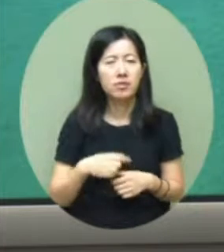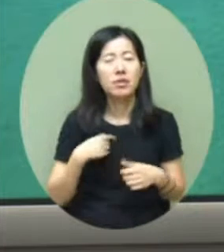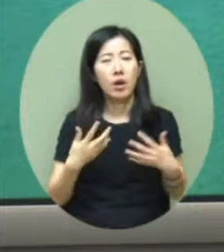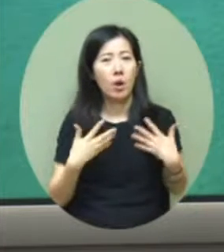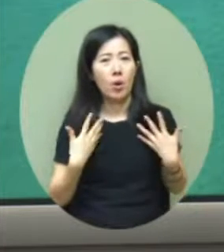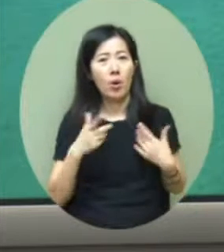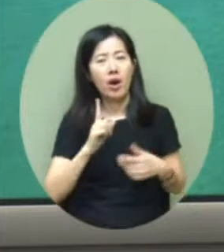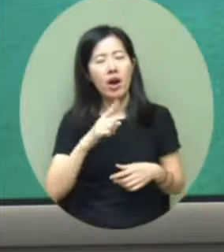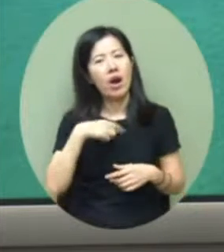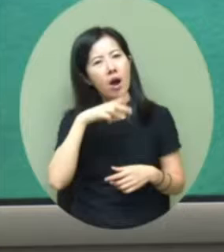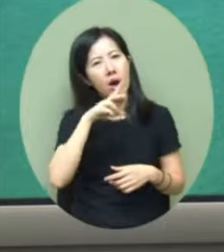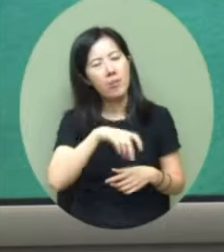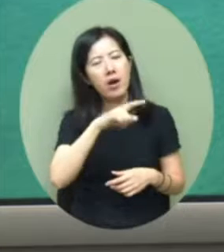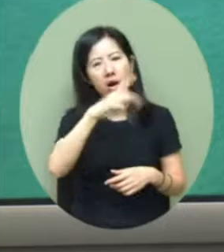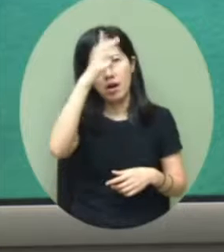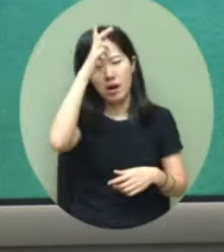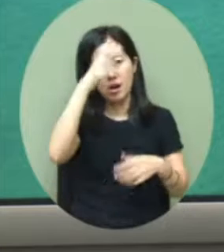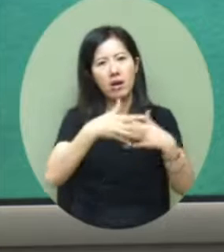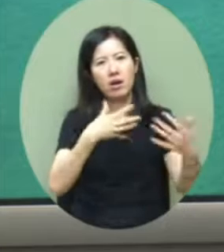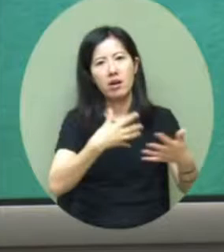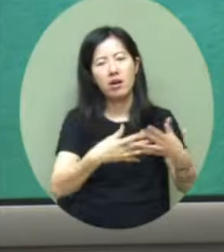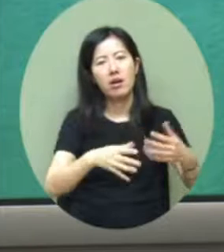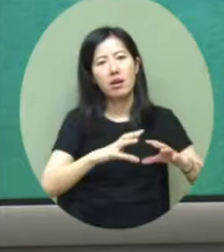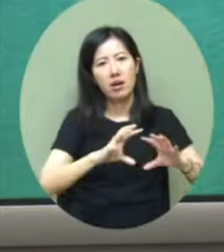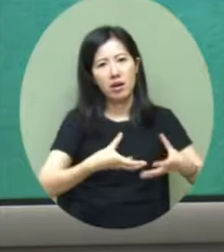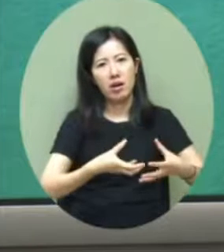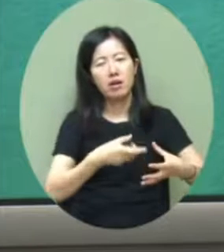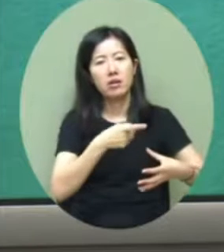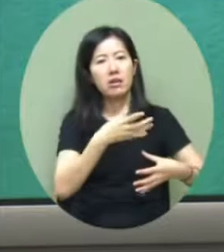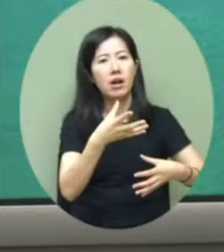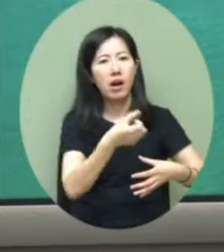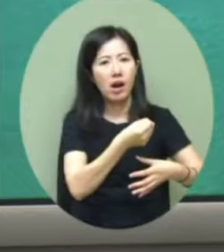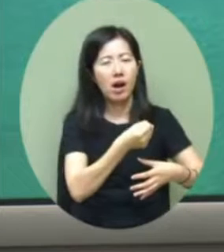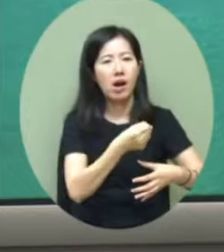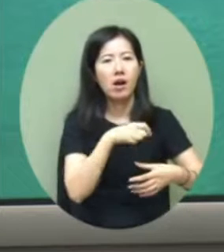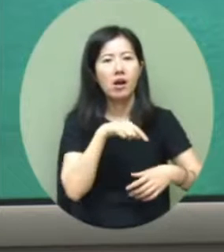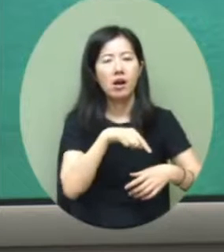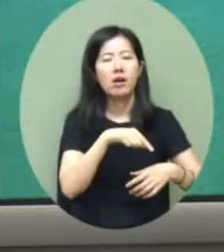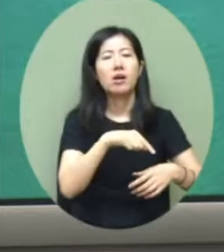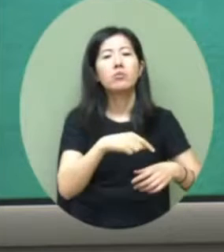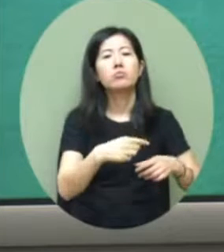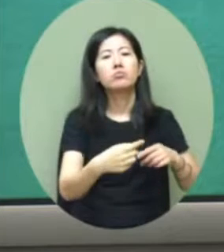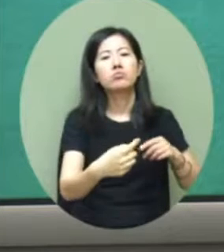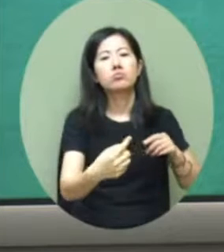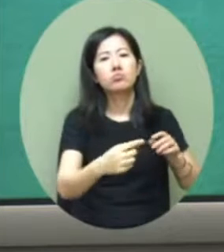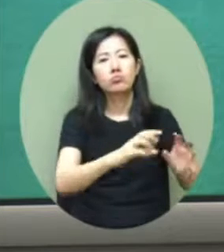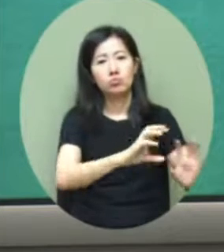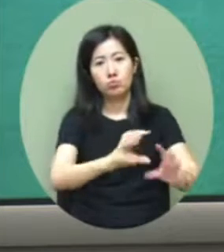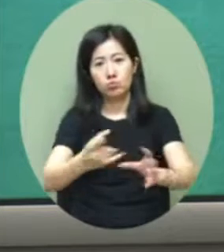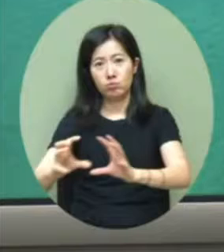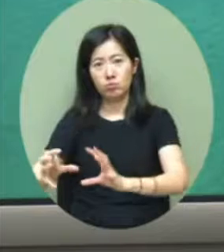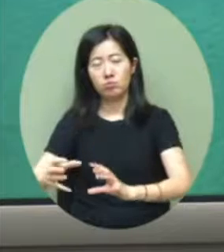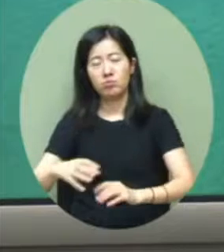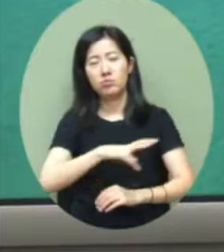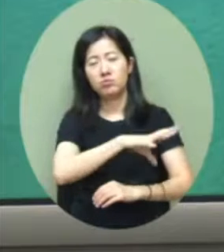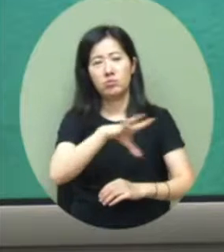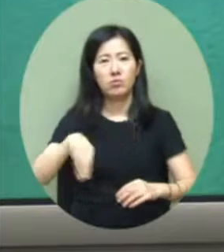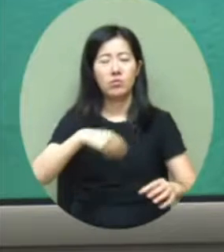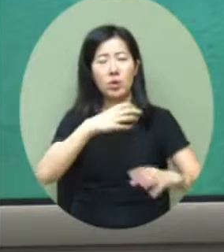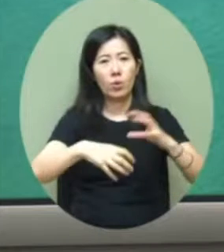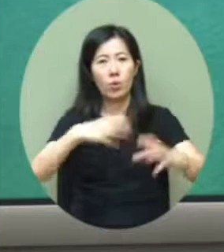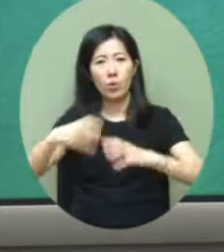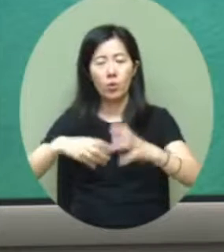use of an opportunity to gather all departments concerned to go through all the